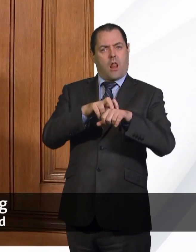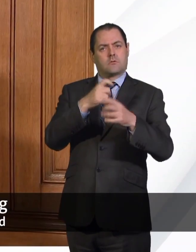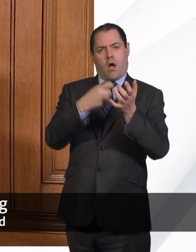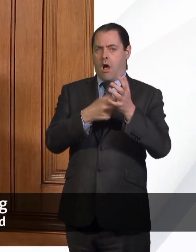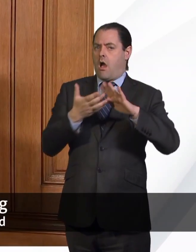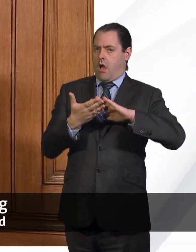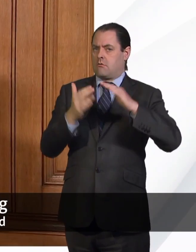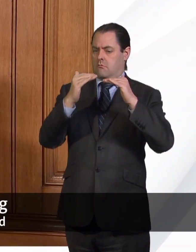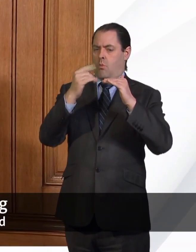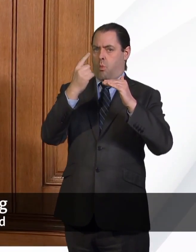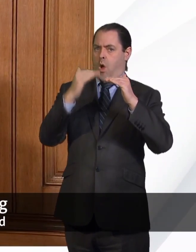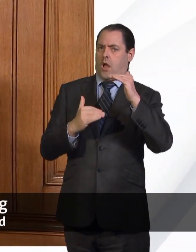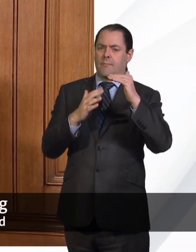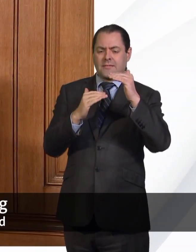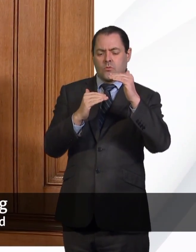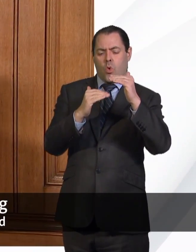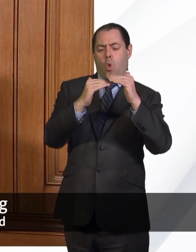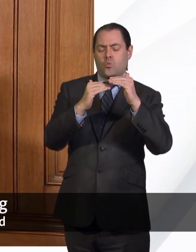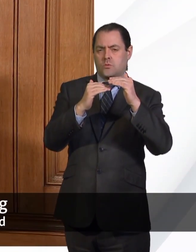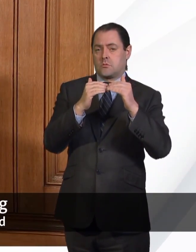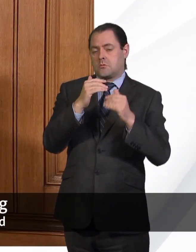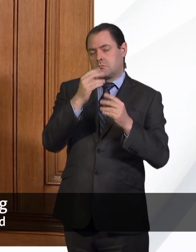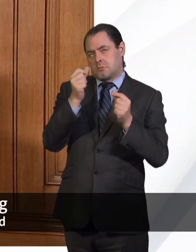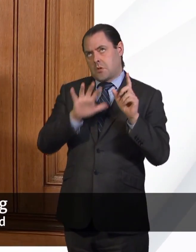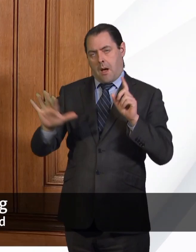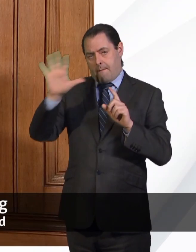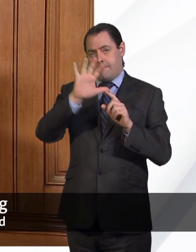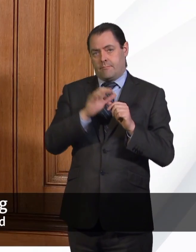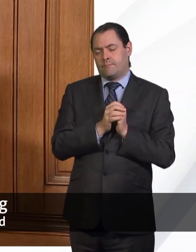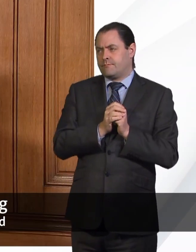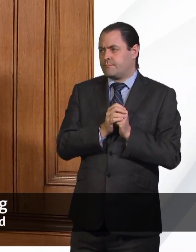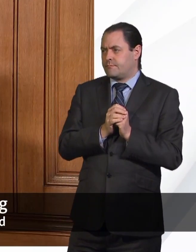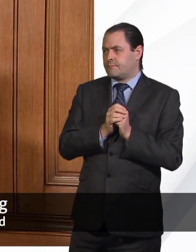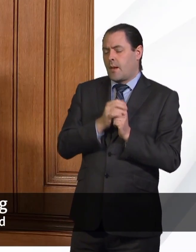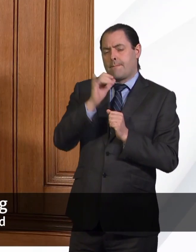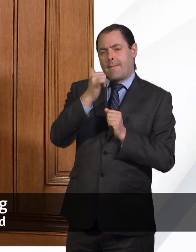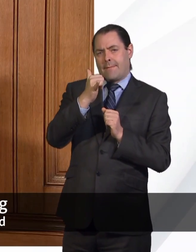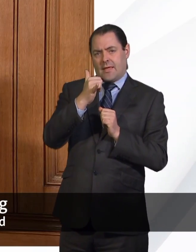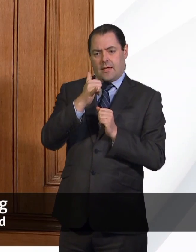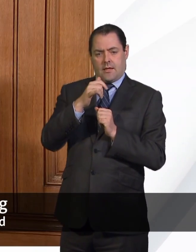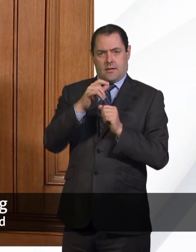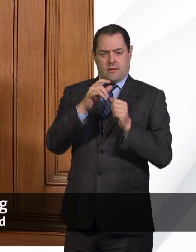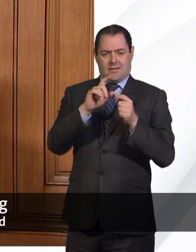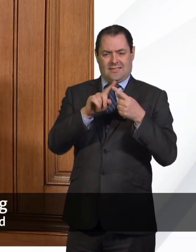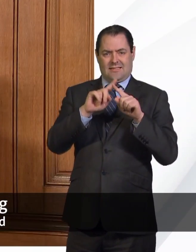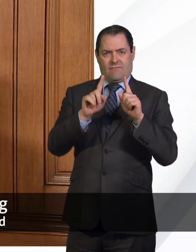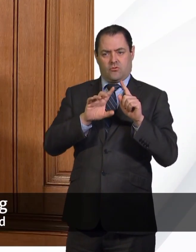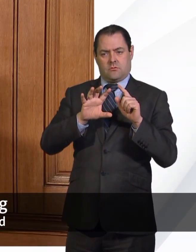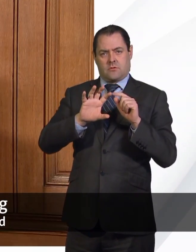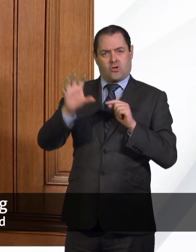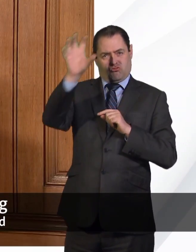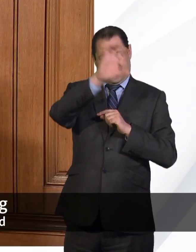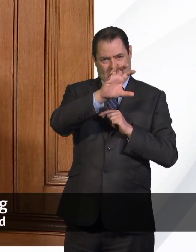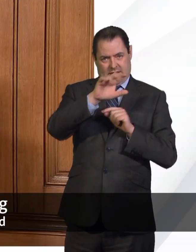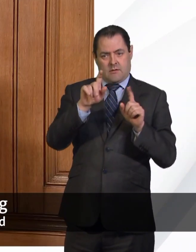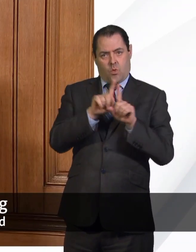quite right. It's very close to 1 in some places, and there may be both in terms of nations, but also in terms of places